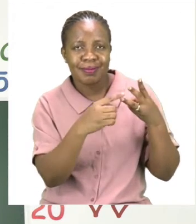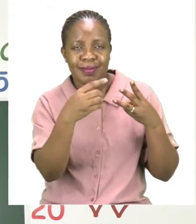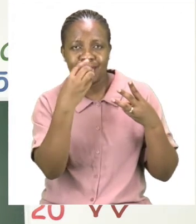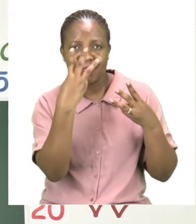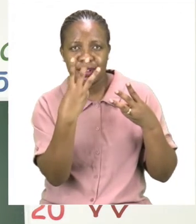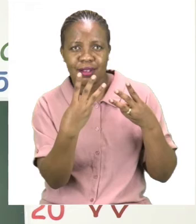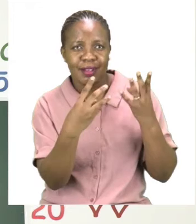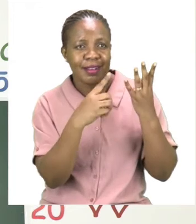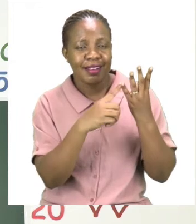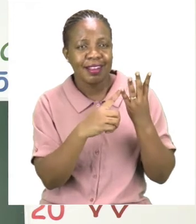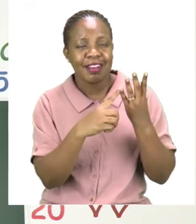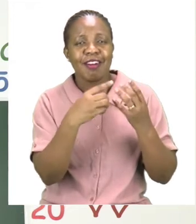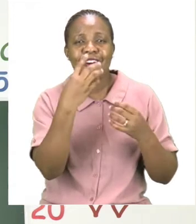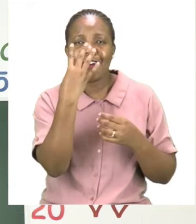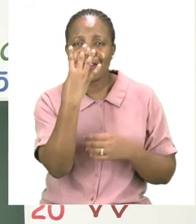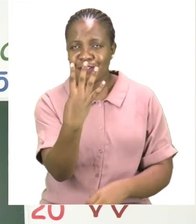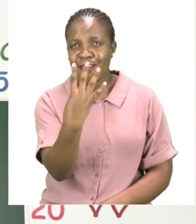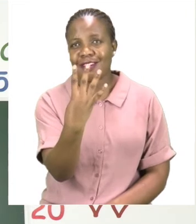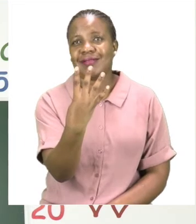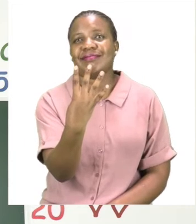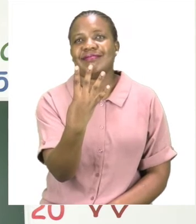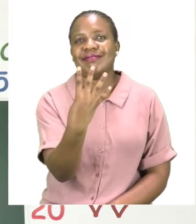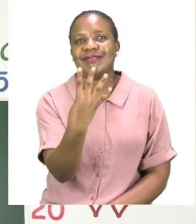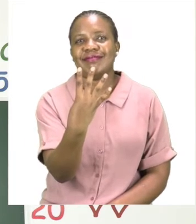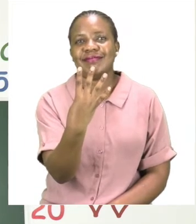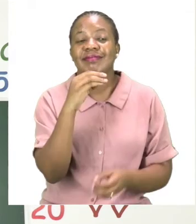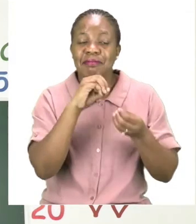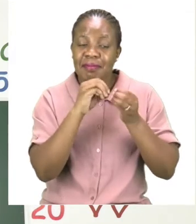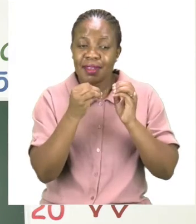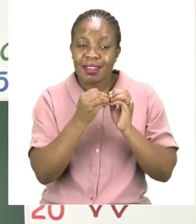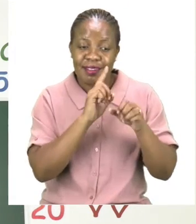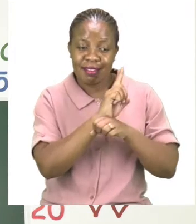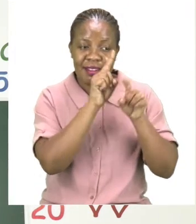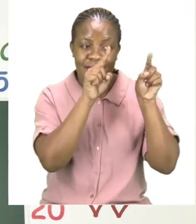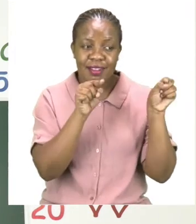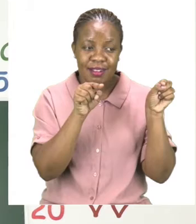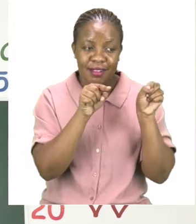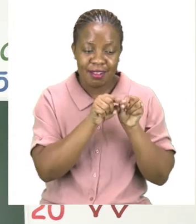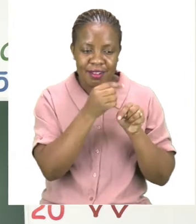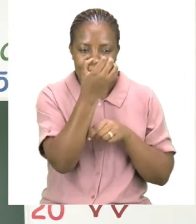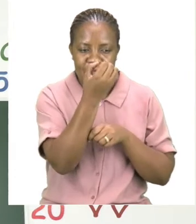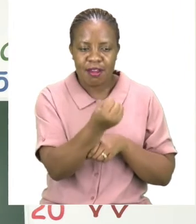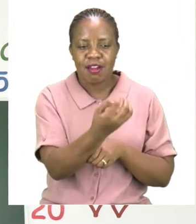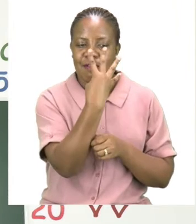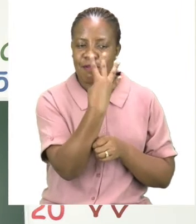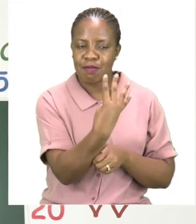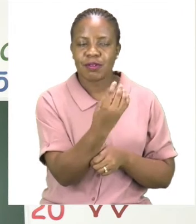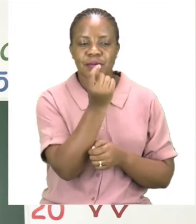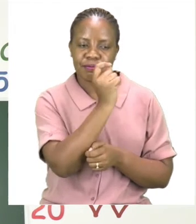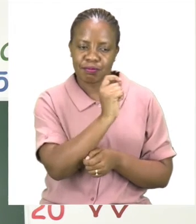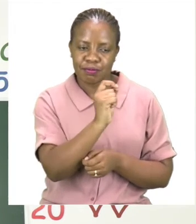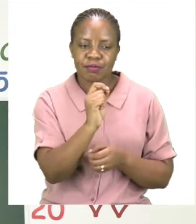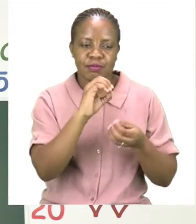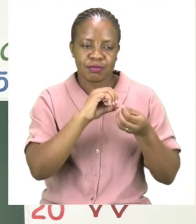3, 4. So we have 4. Please write the number 4.